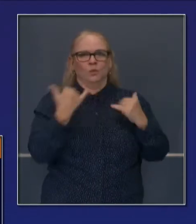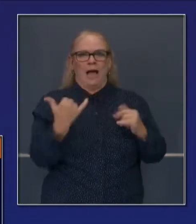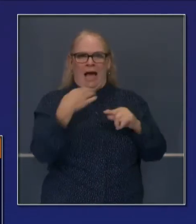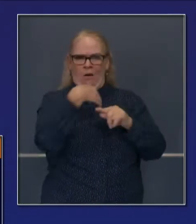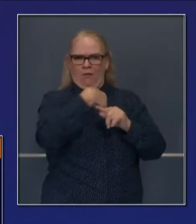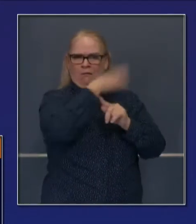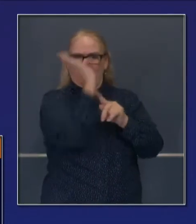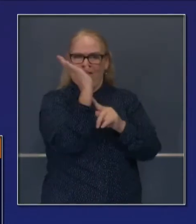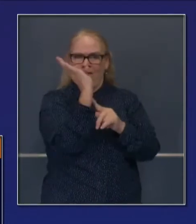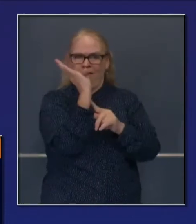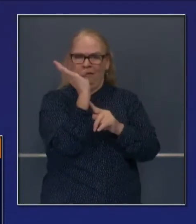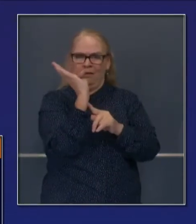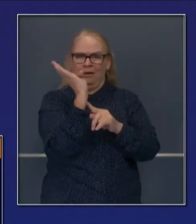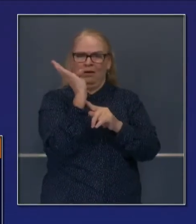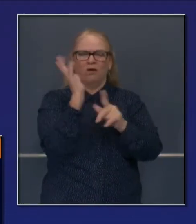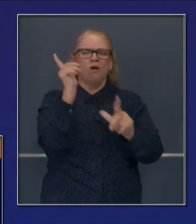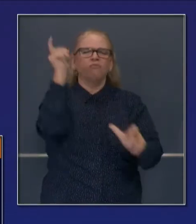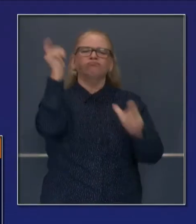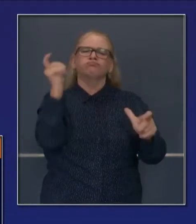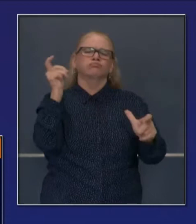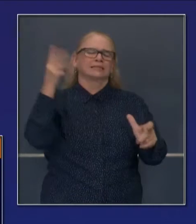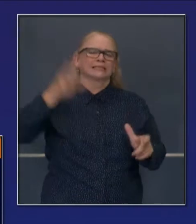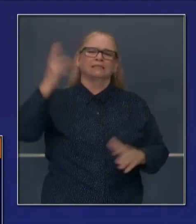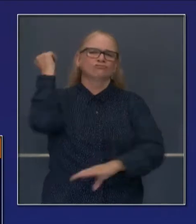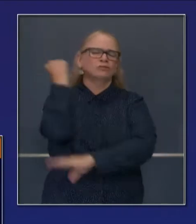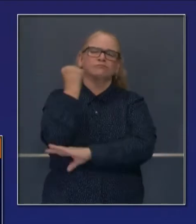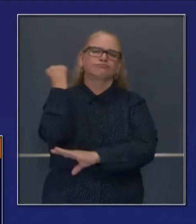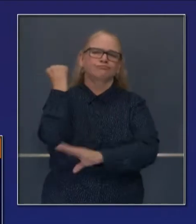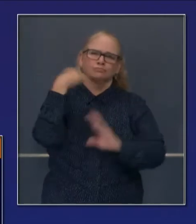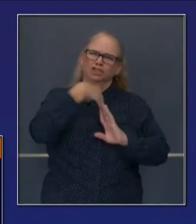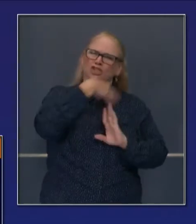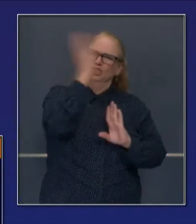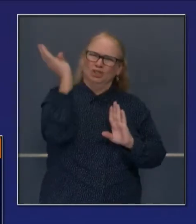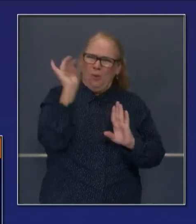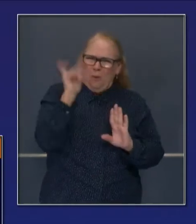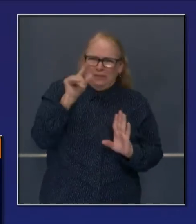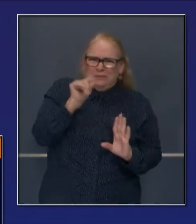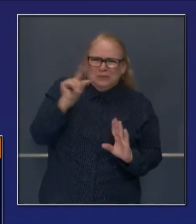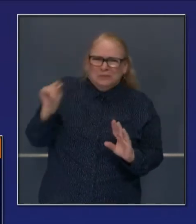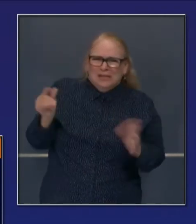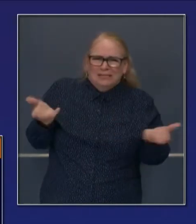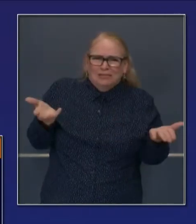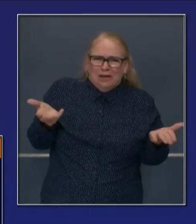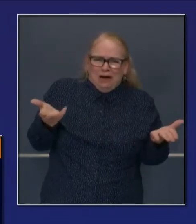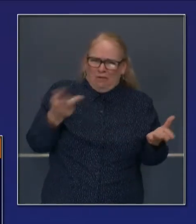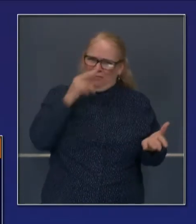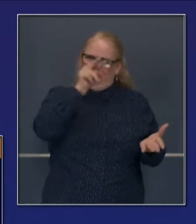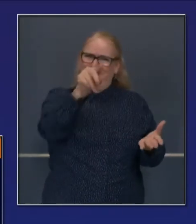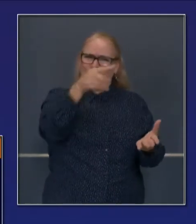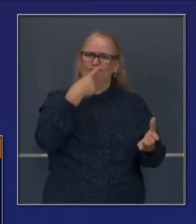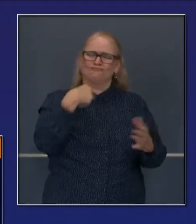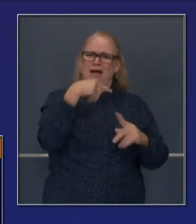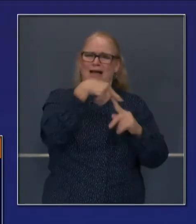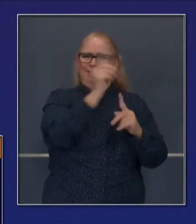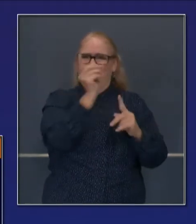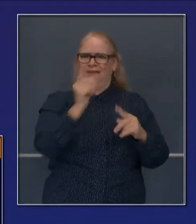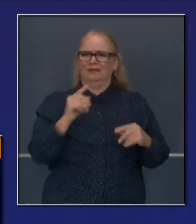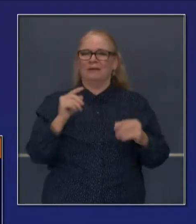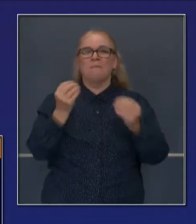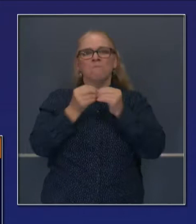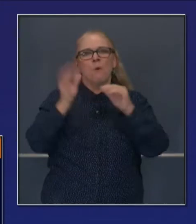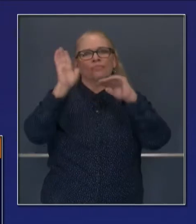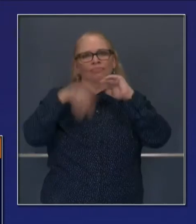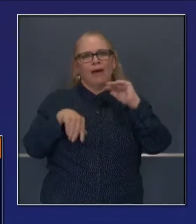in California's history. You can see it makes up more than all of the fires that occurred